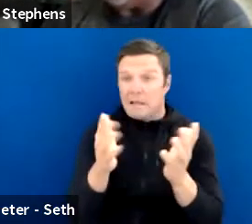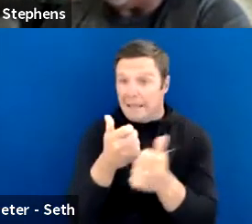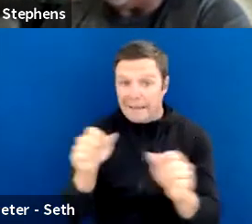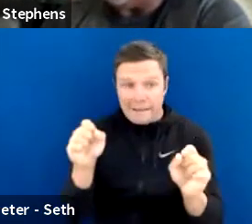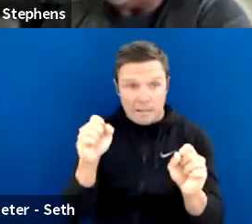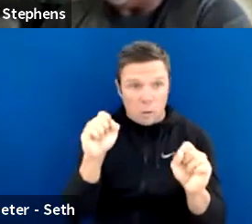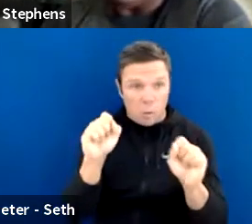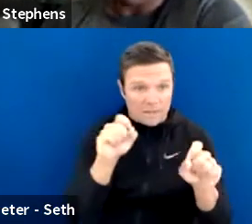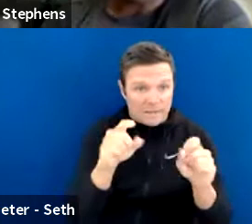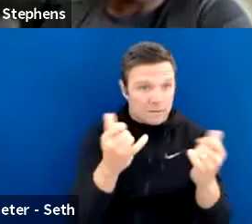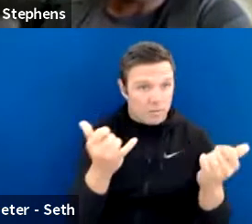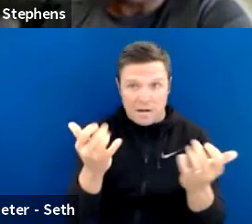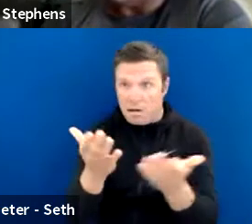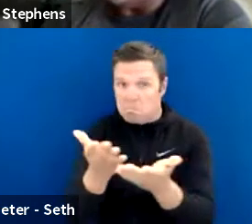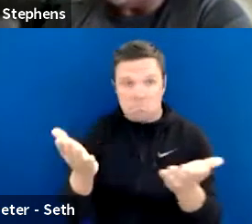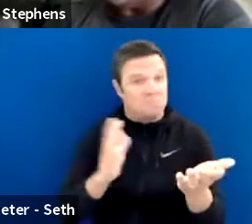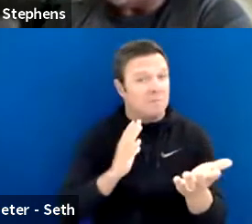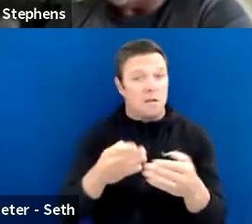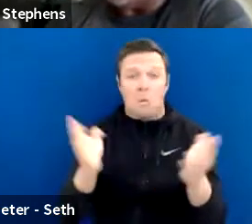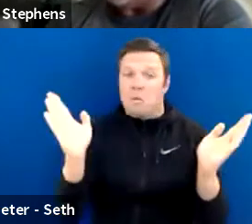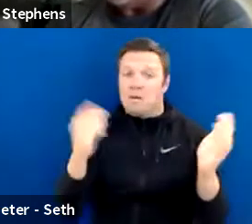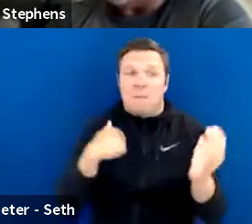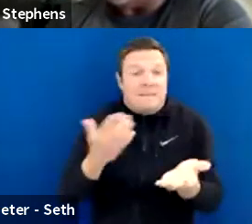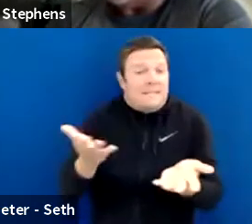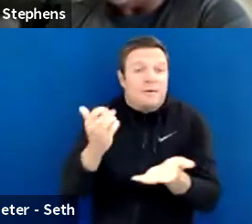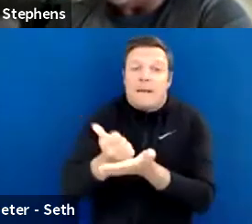right now? Feel free. We're here to help.